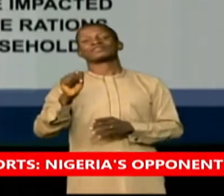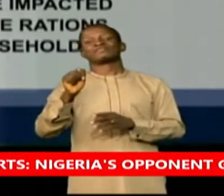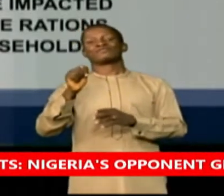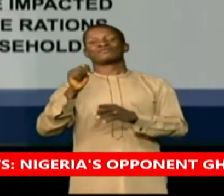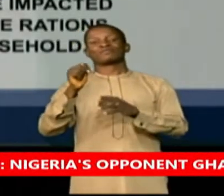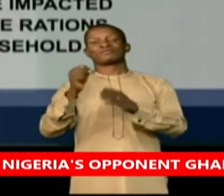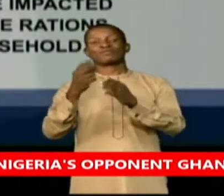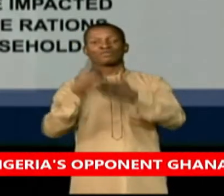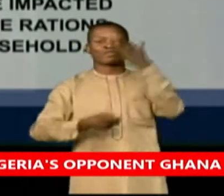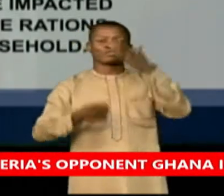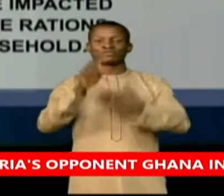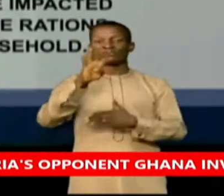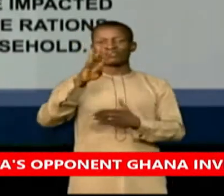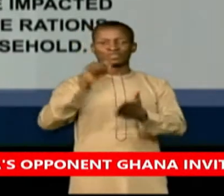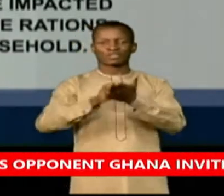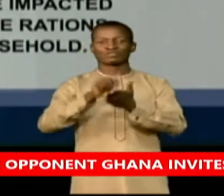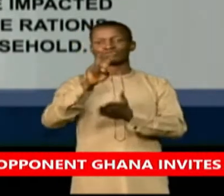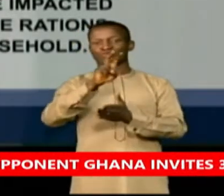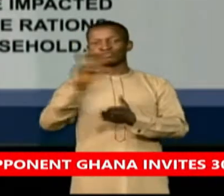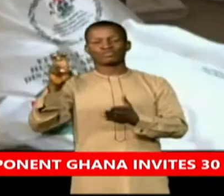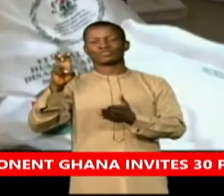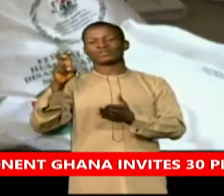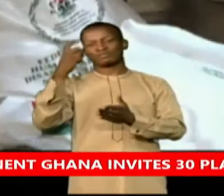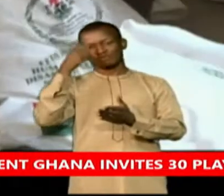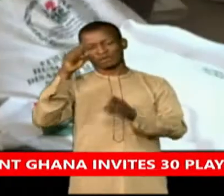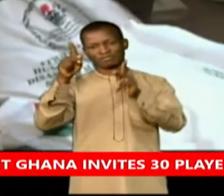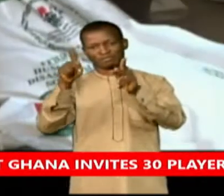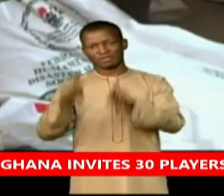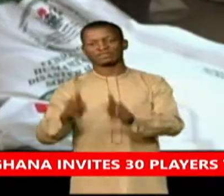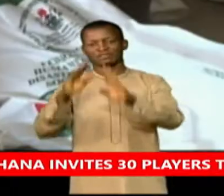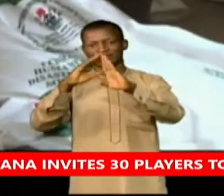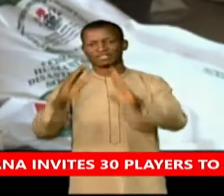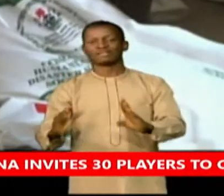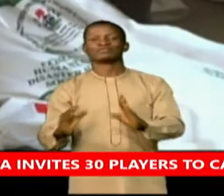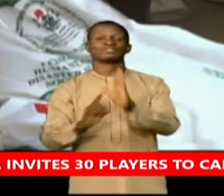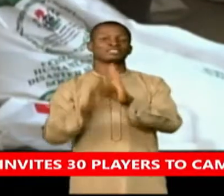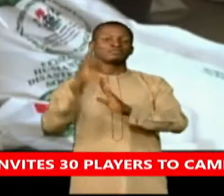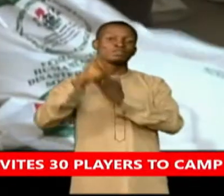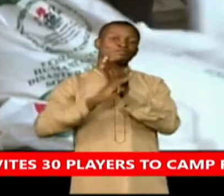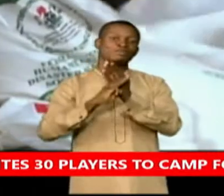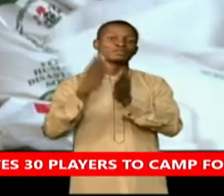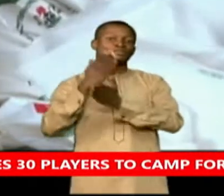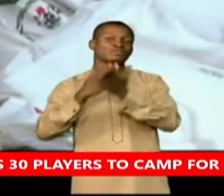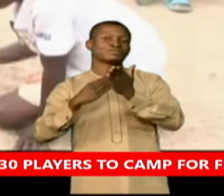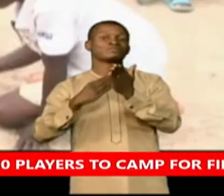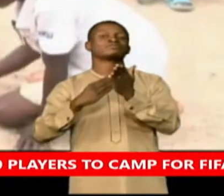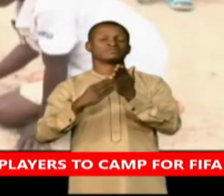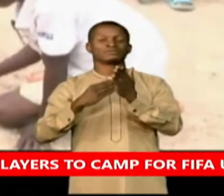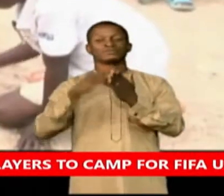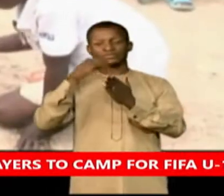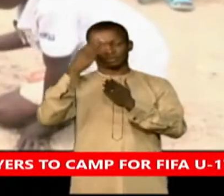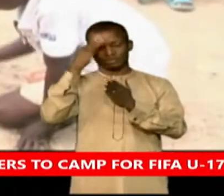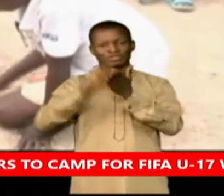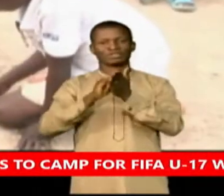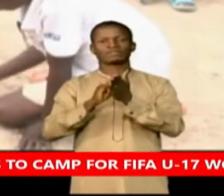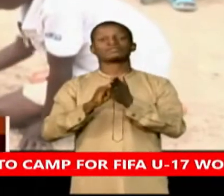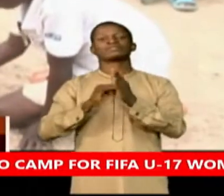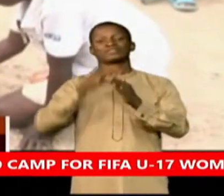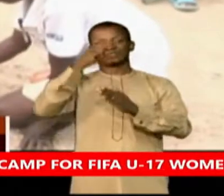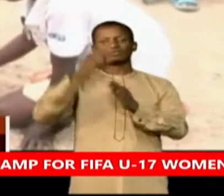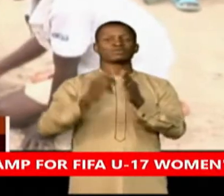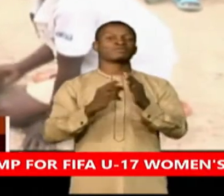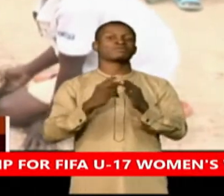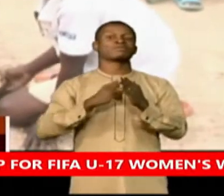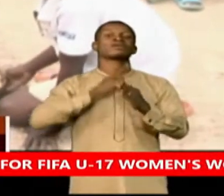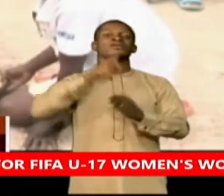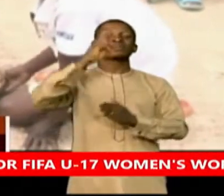at 4,200 naira per household. A development many believe speaks volume, and for the little ones, they may